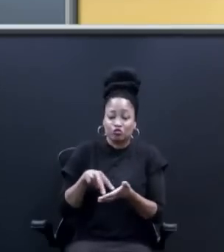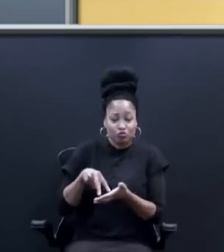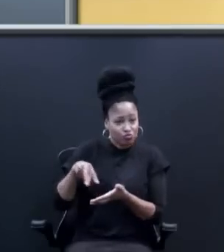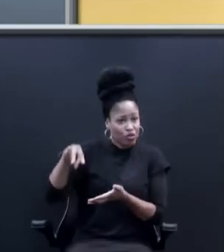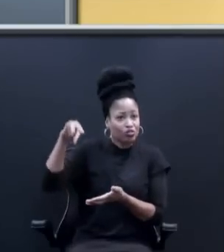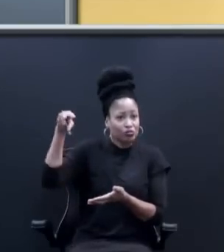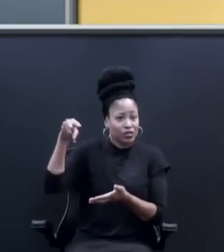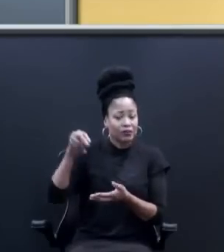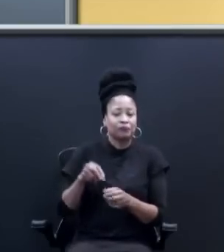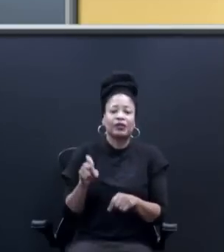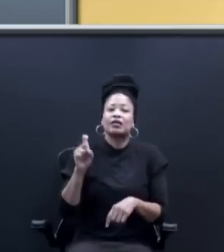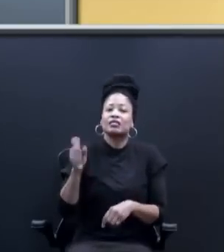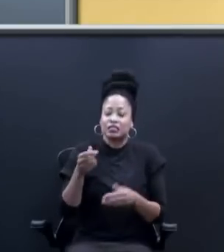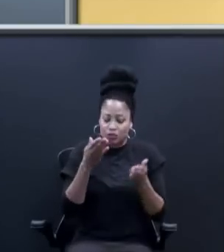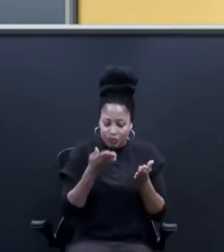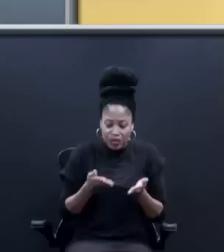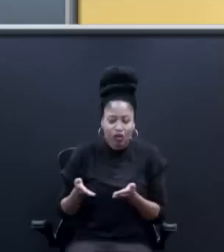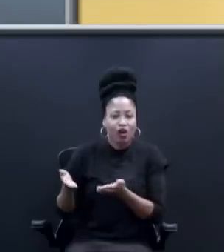Y'all understand?